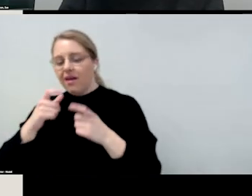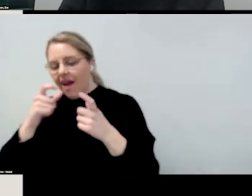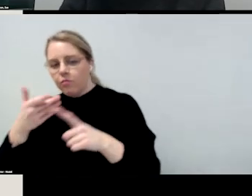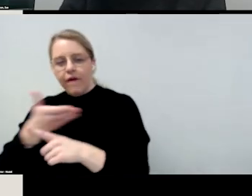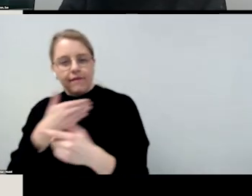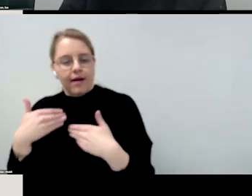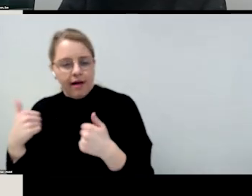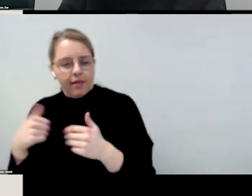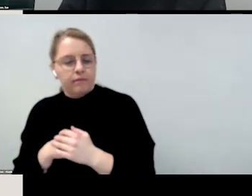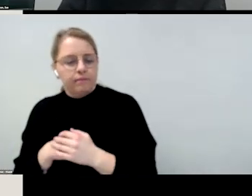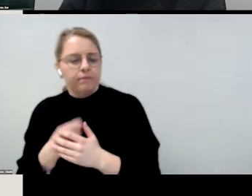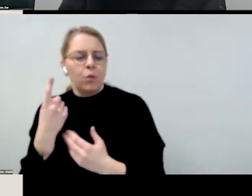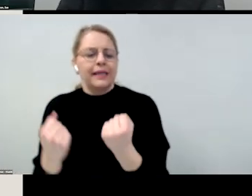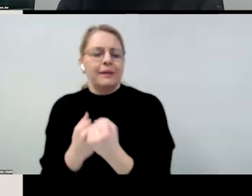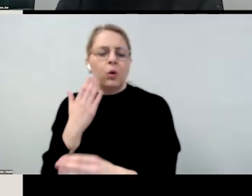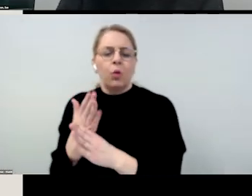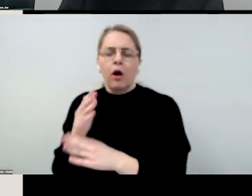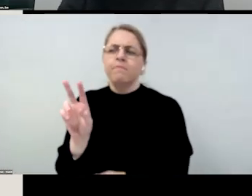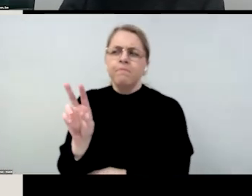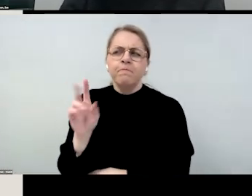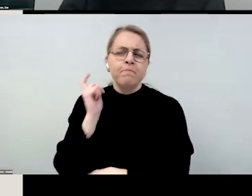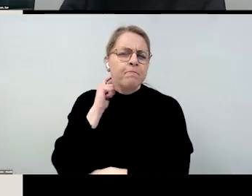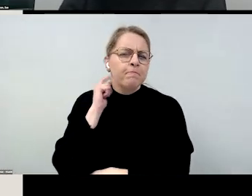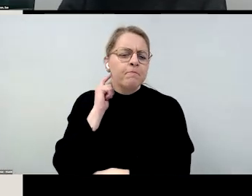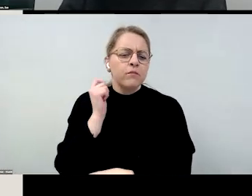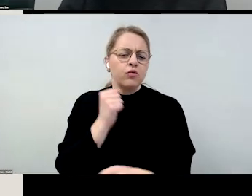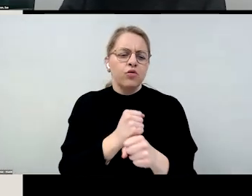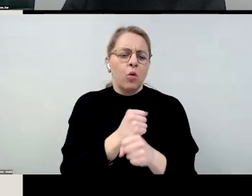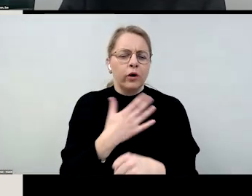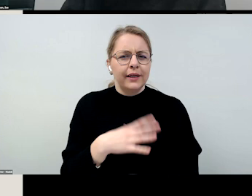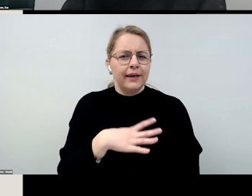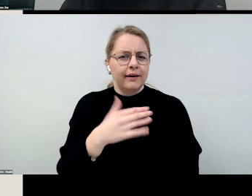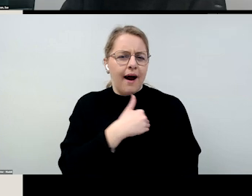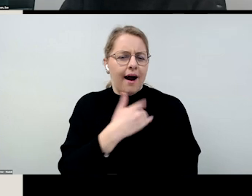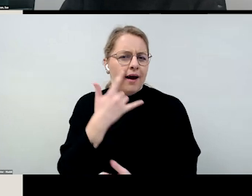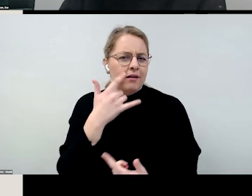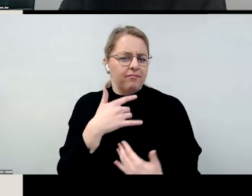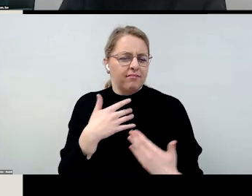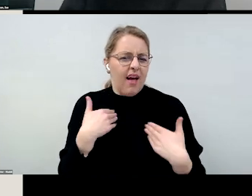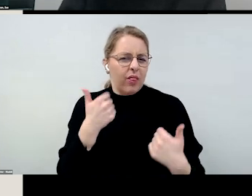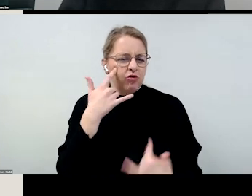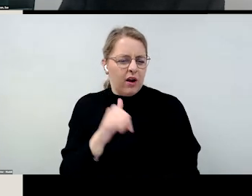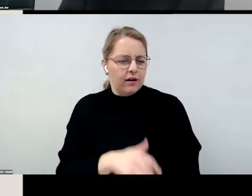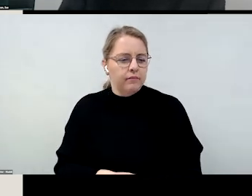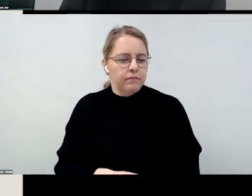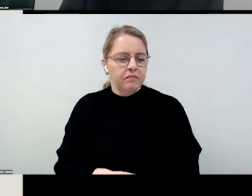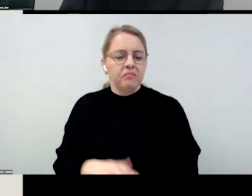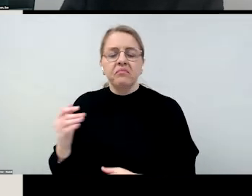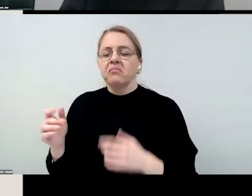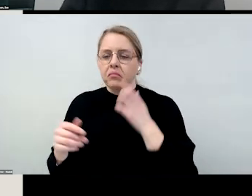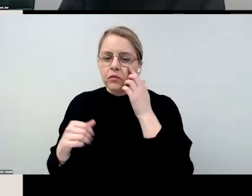support workers identified that George might benefit from a heart health checkup. The support worker encourages George to consider a